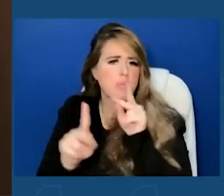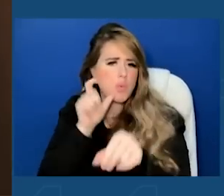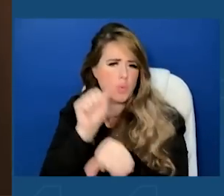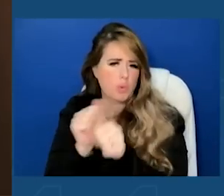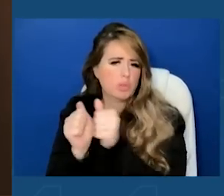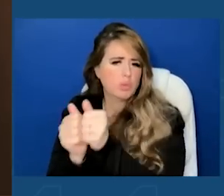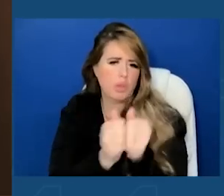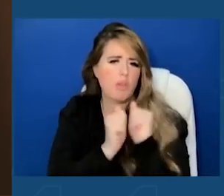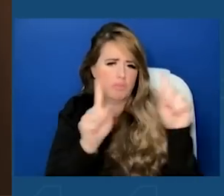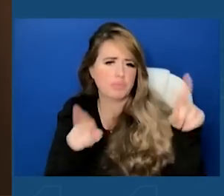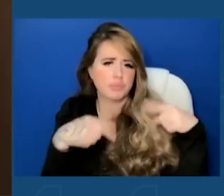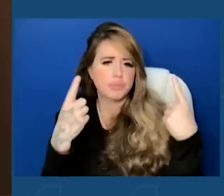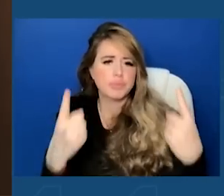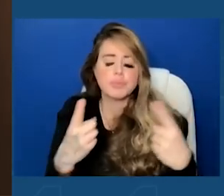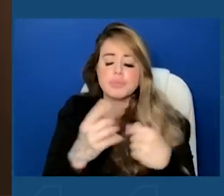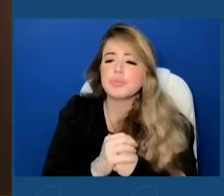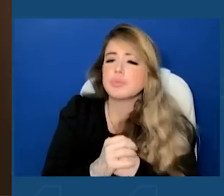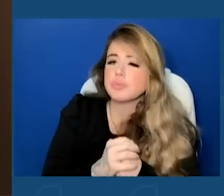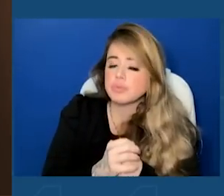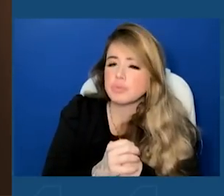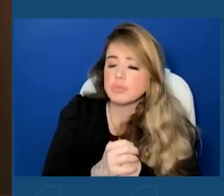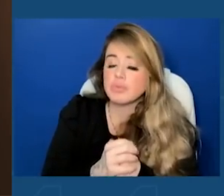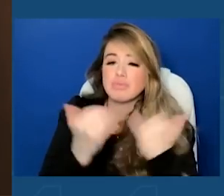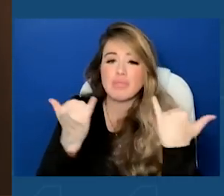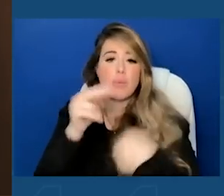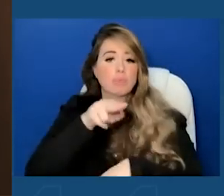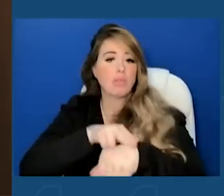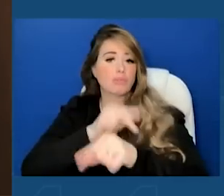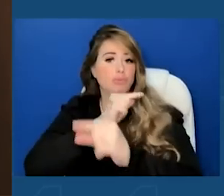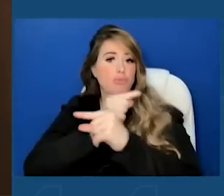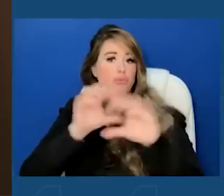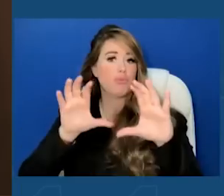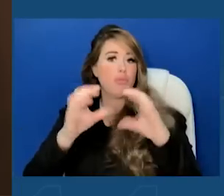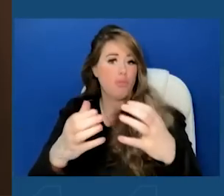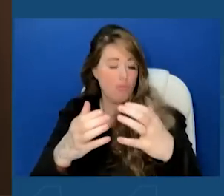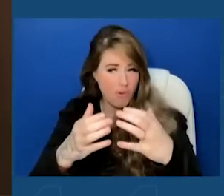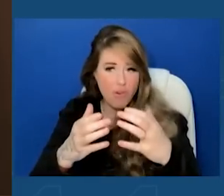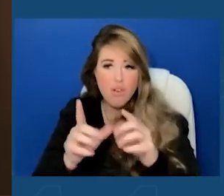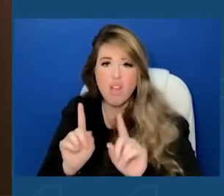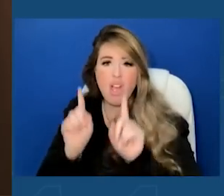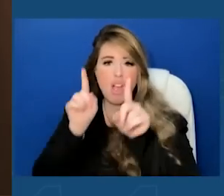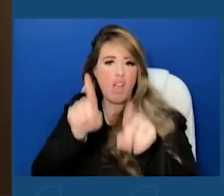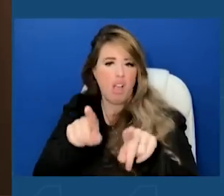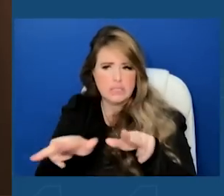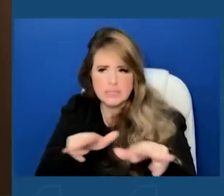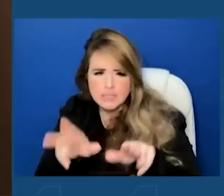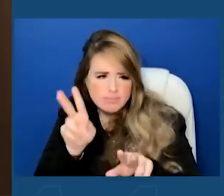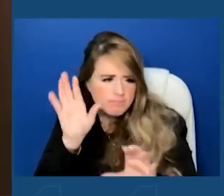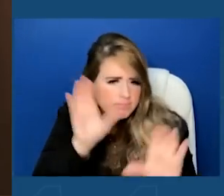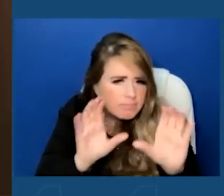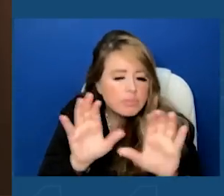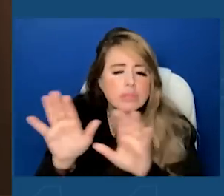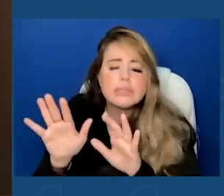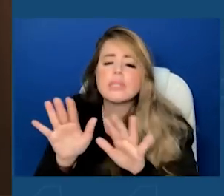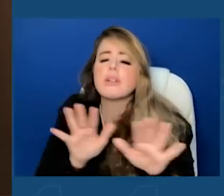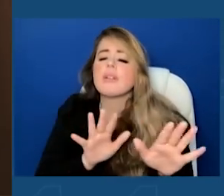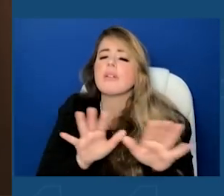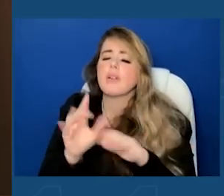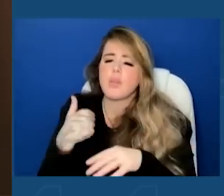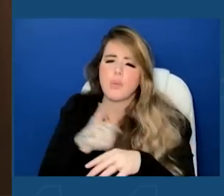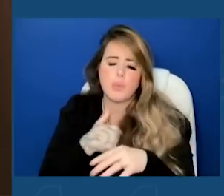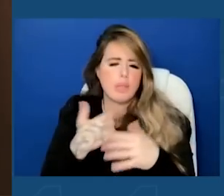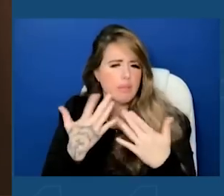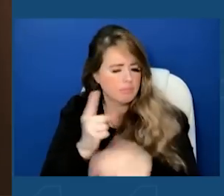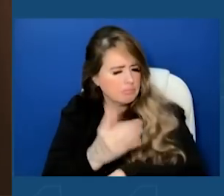as well. So the National Guard's on the ground. We have the weather forecast, not that great, but it's improving. And I also want to mention what's going